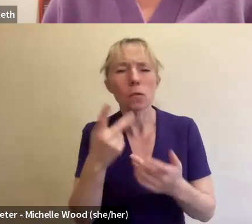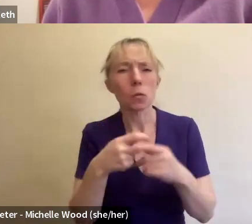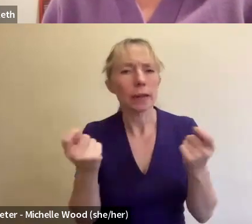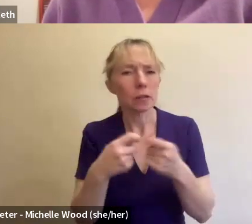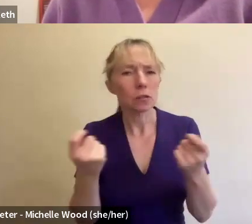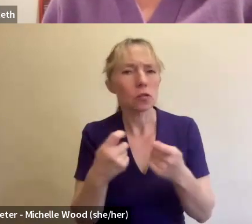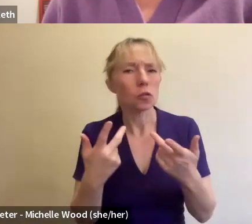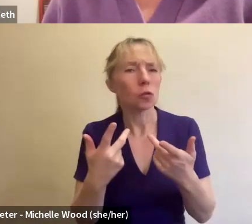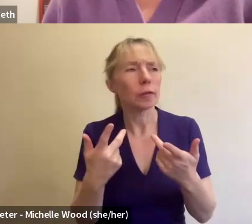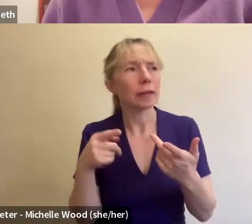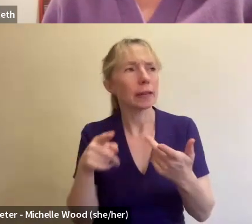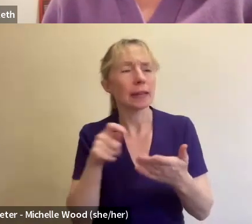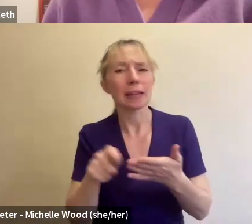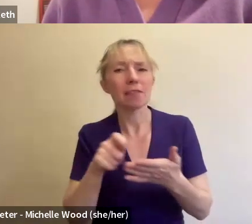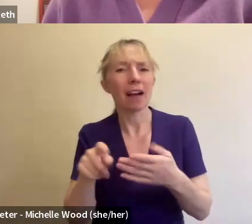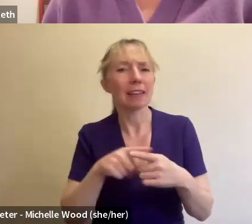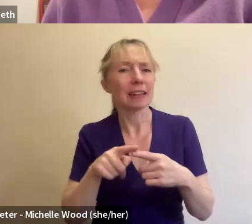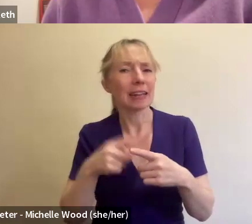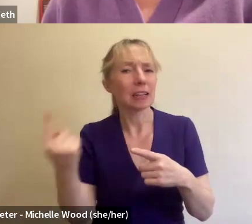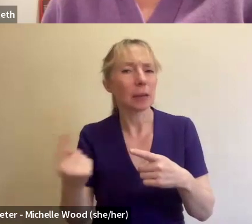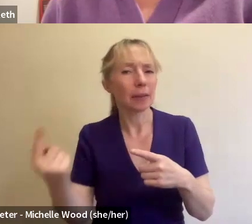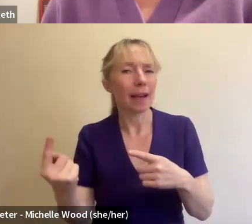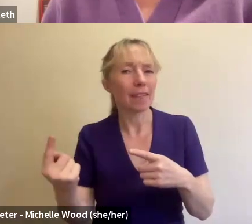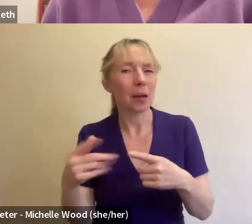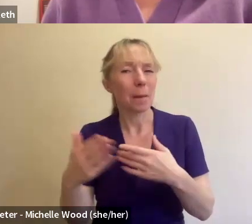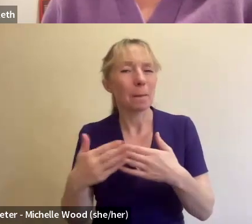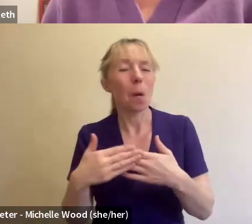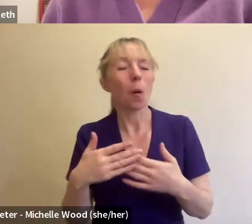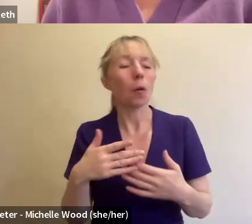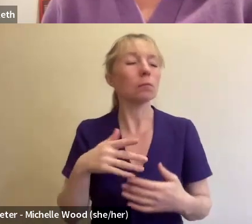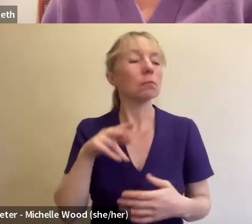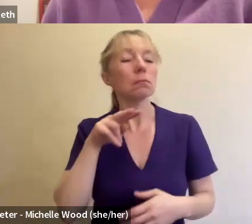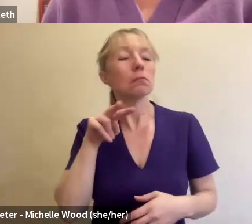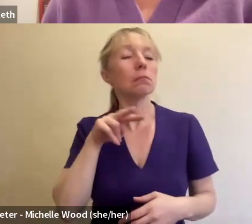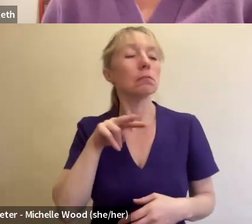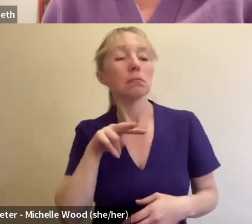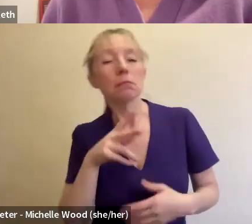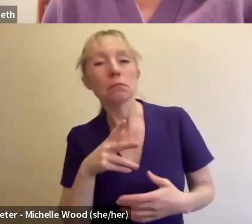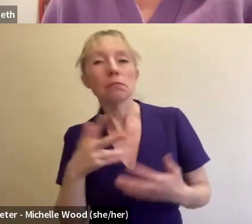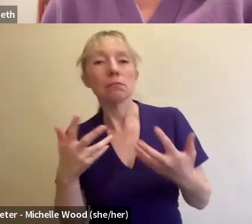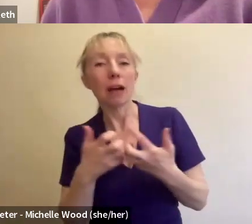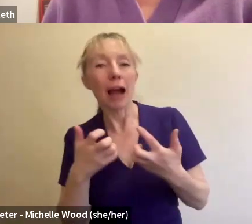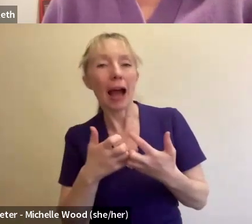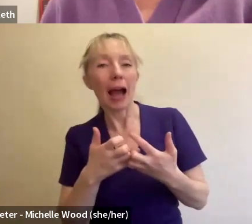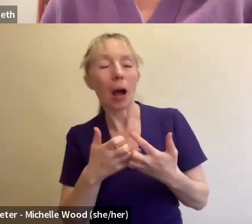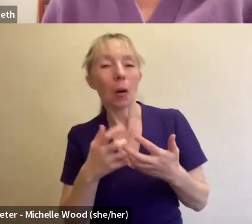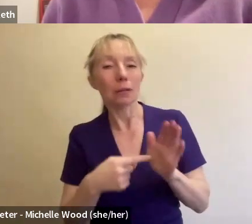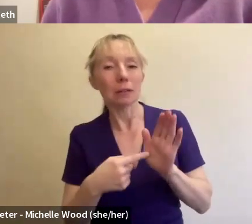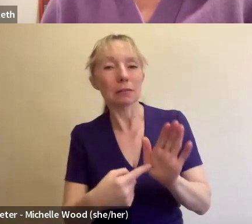also writes in English, so also he's slightly more conscious and like how his work would come out in